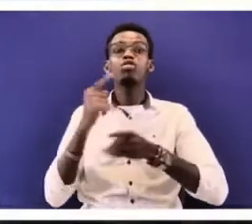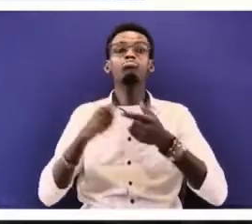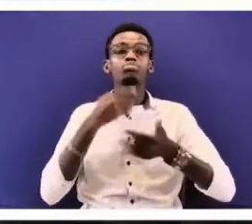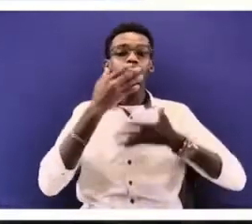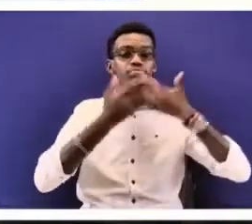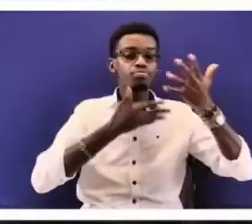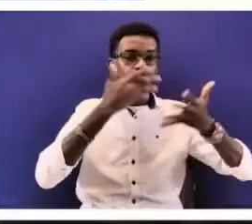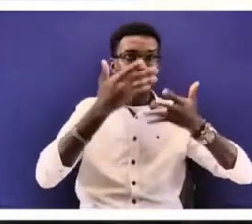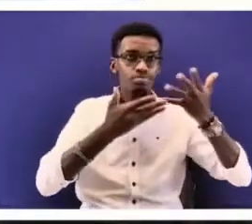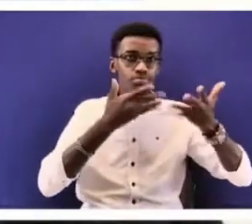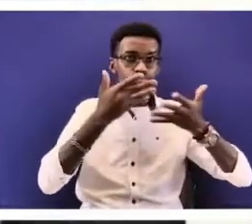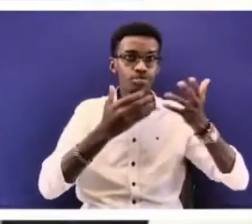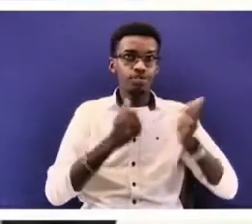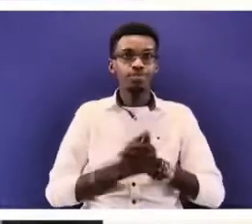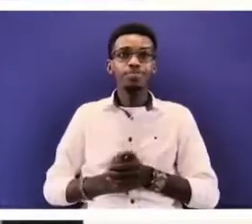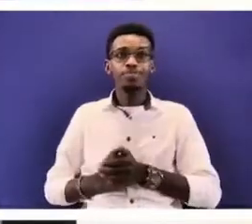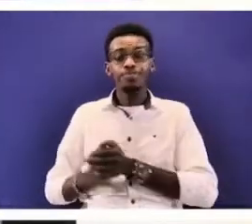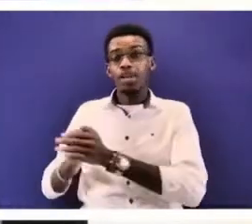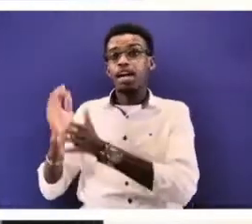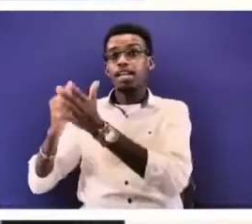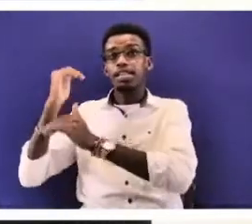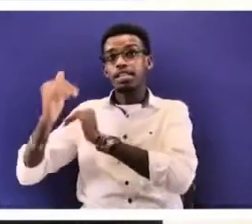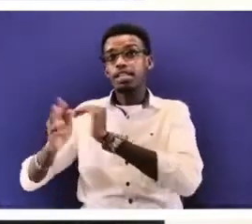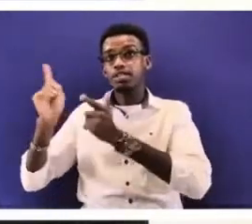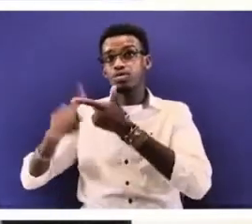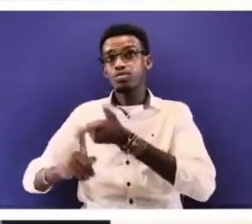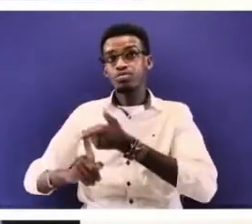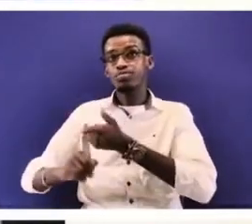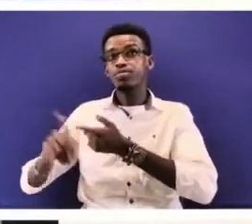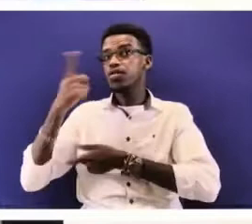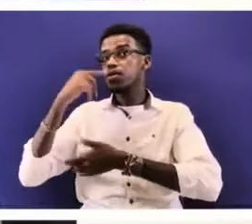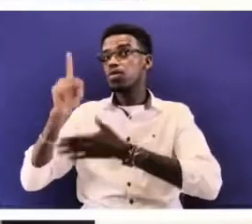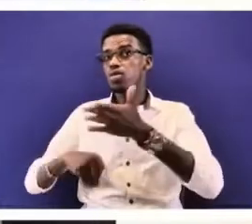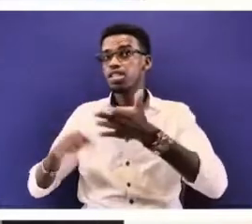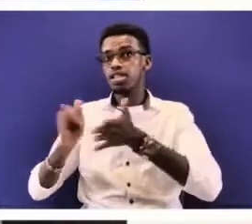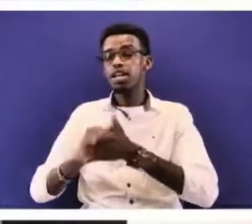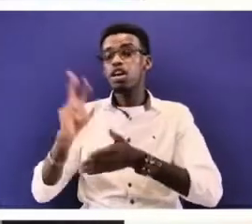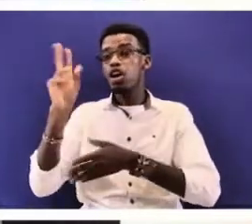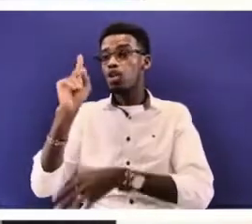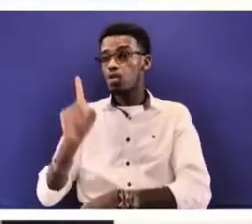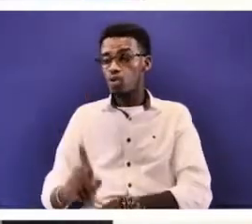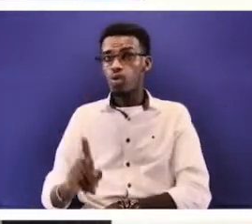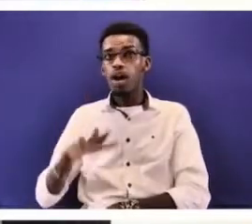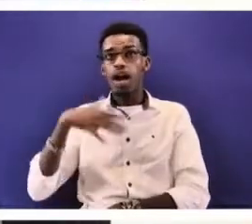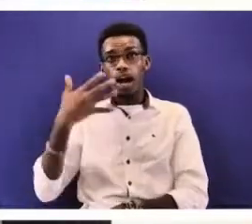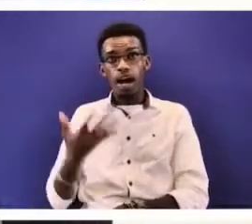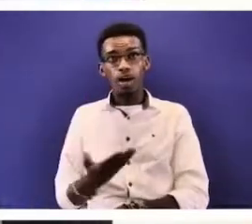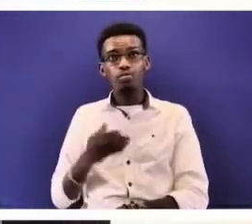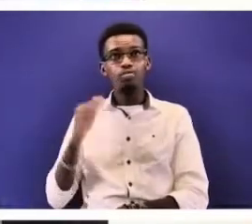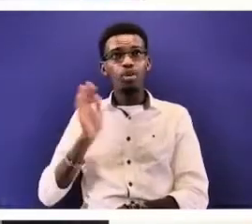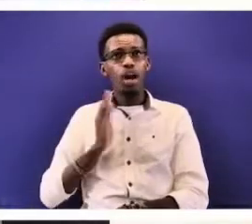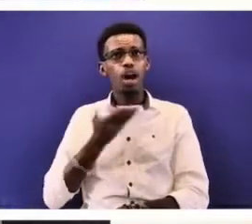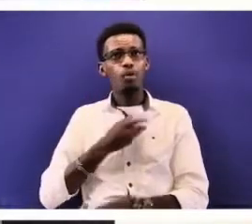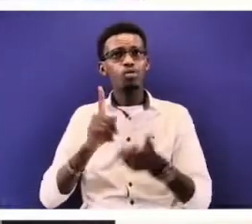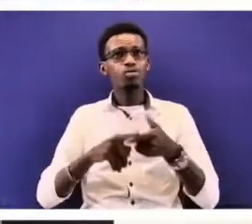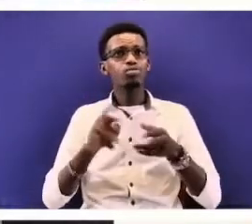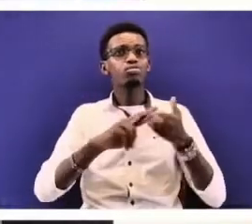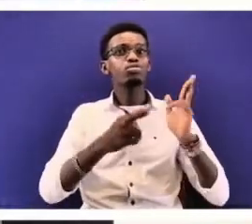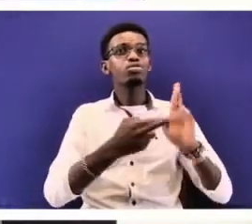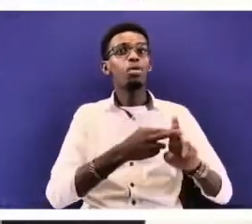expression. The next part tells us that know how our disposition should